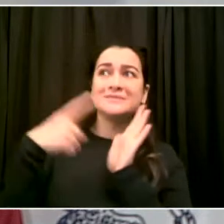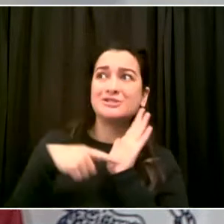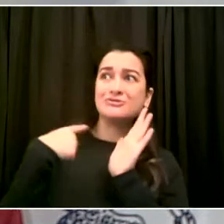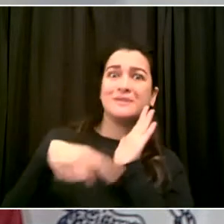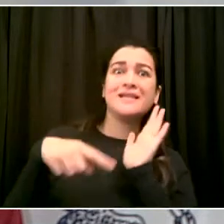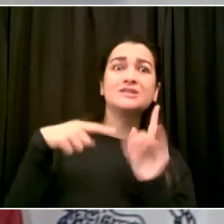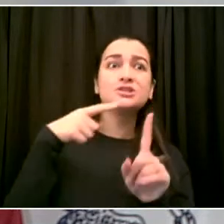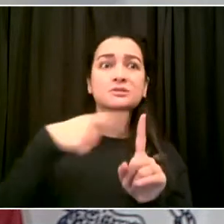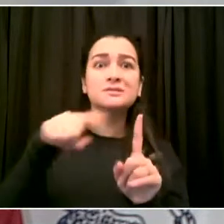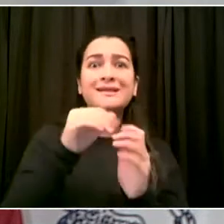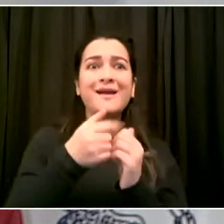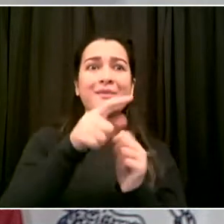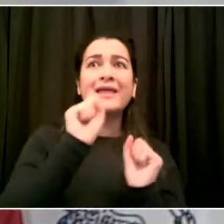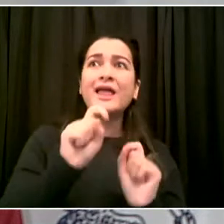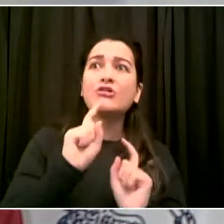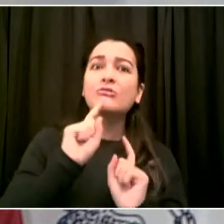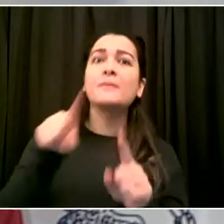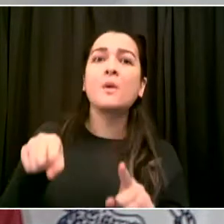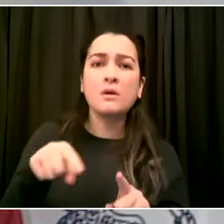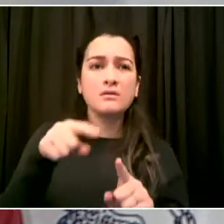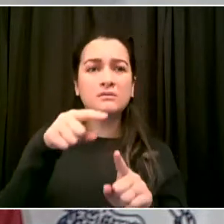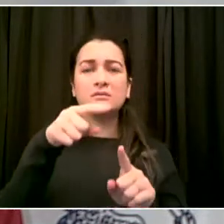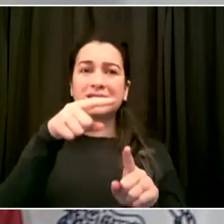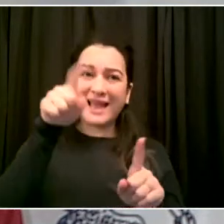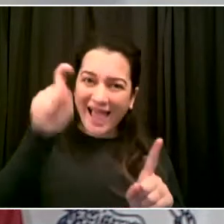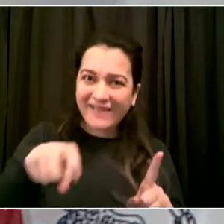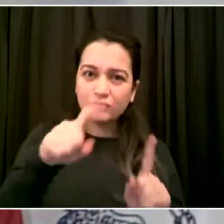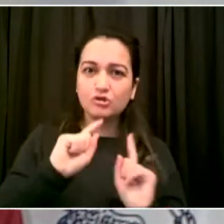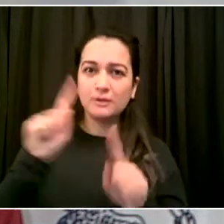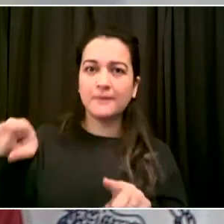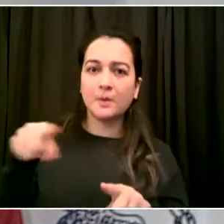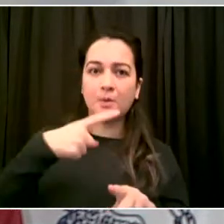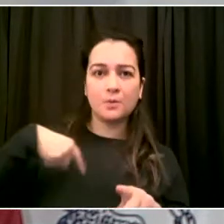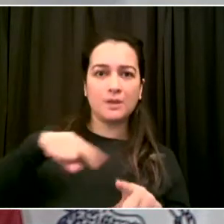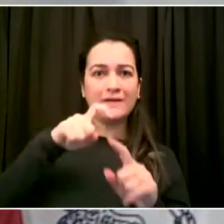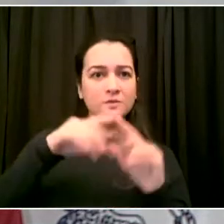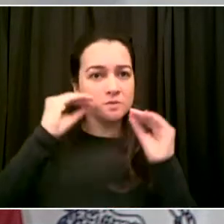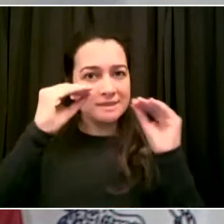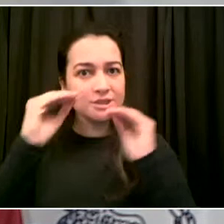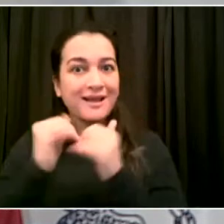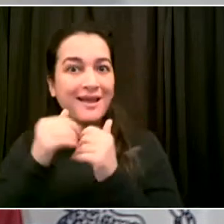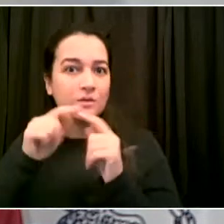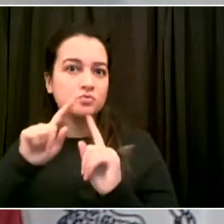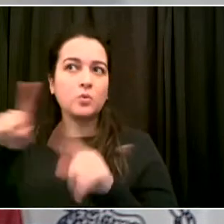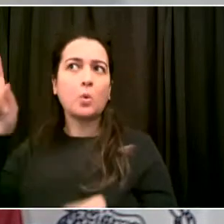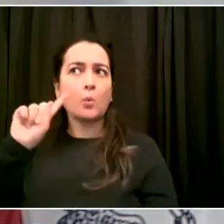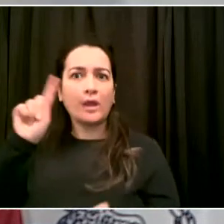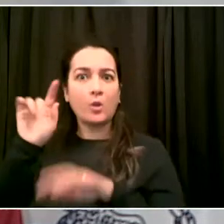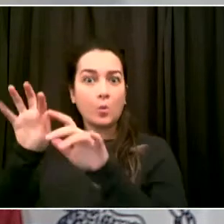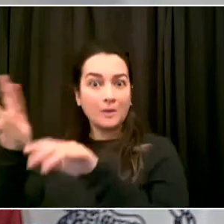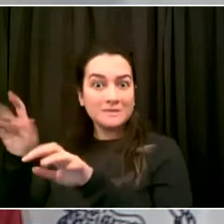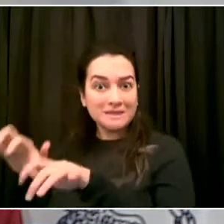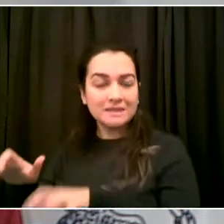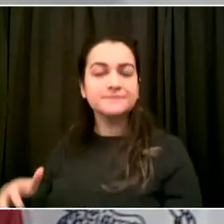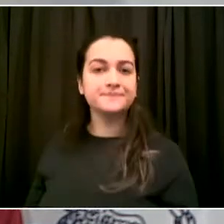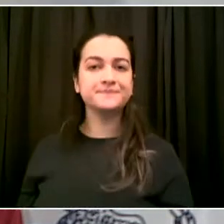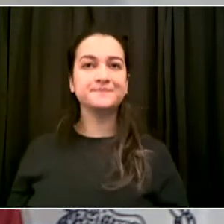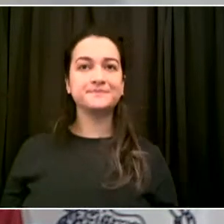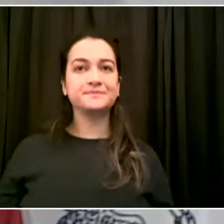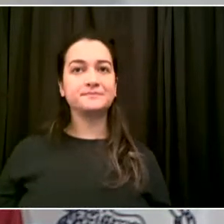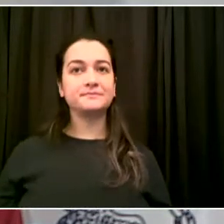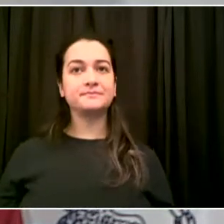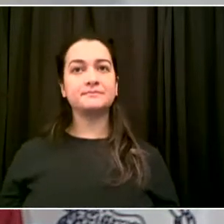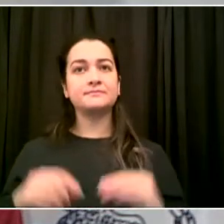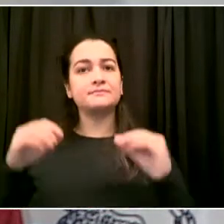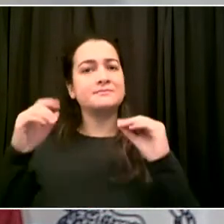come forward. It does allow us, in some cases we've found there's one individual creating a number of crimes in a community. Getting that